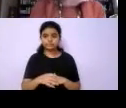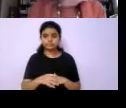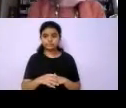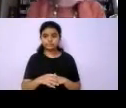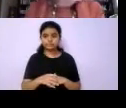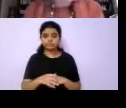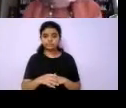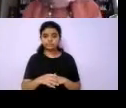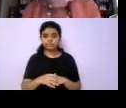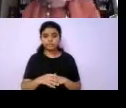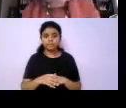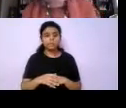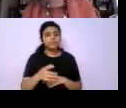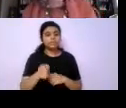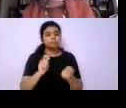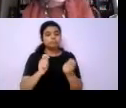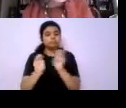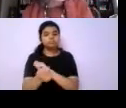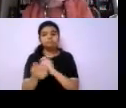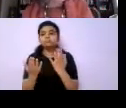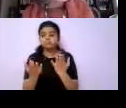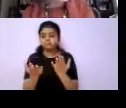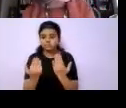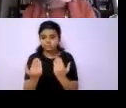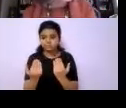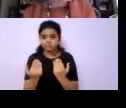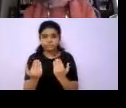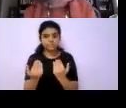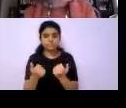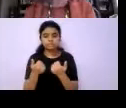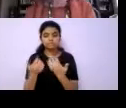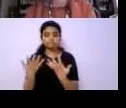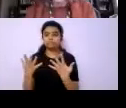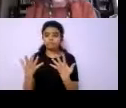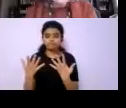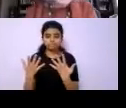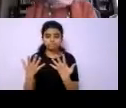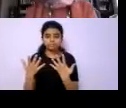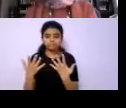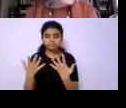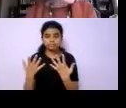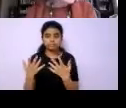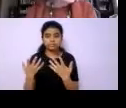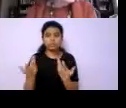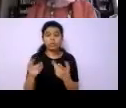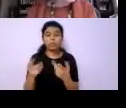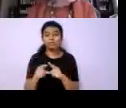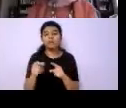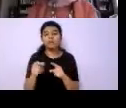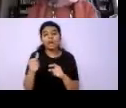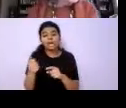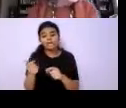which can transform otherwise unpleasant intimate tasks